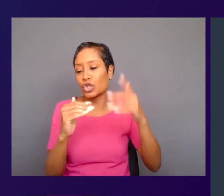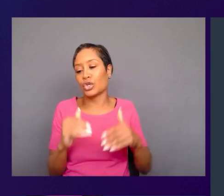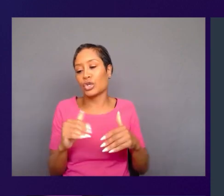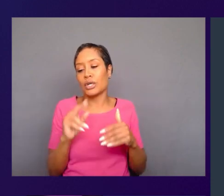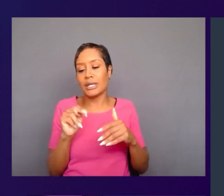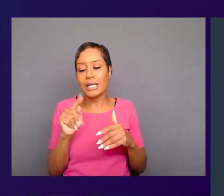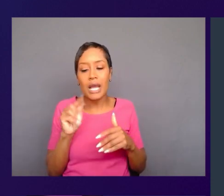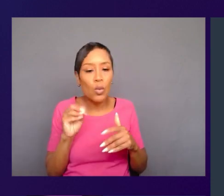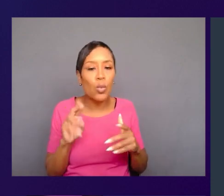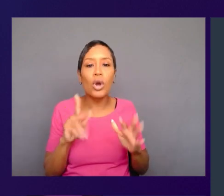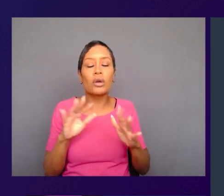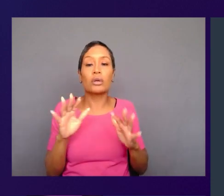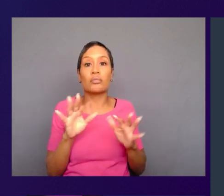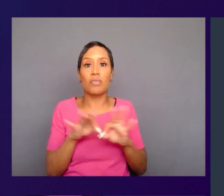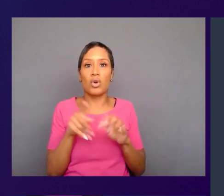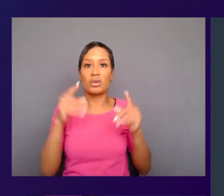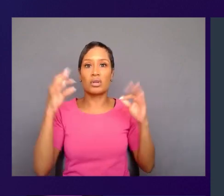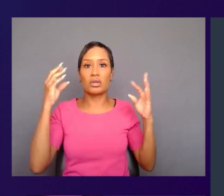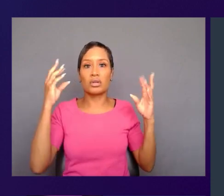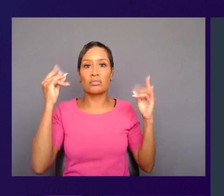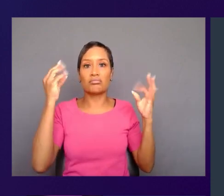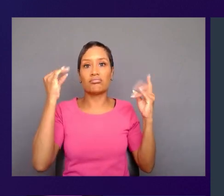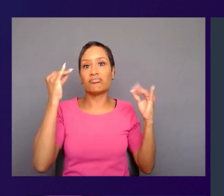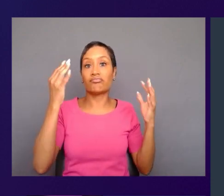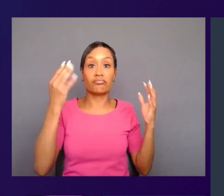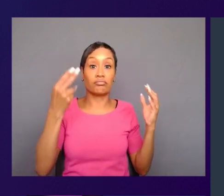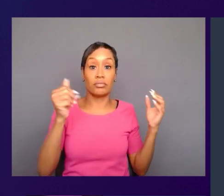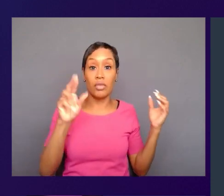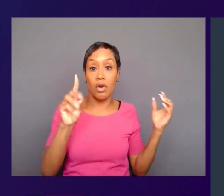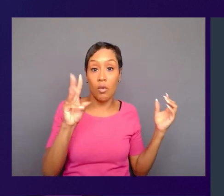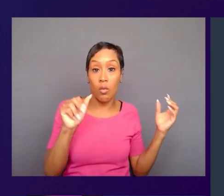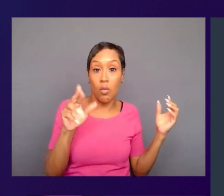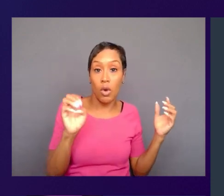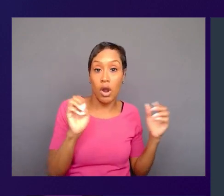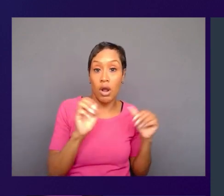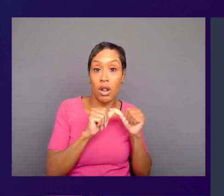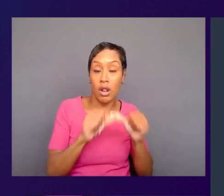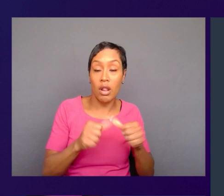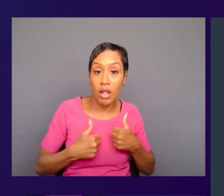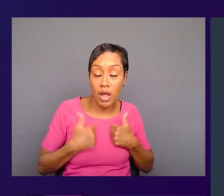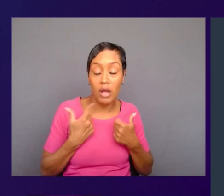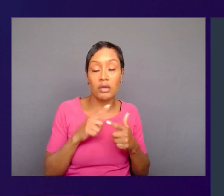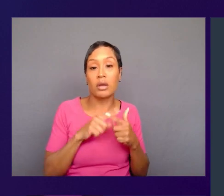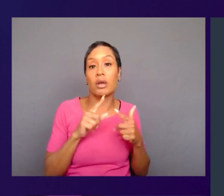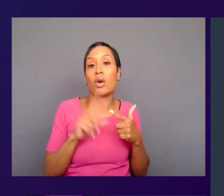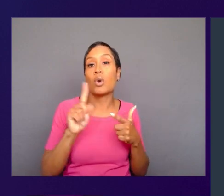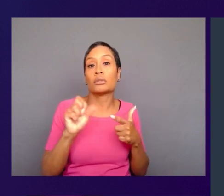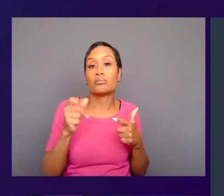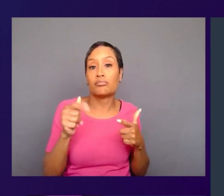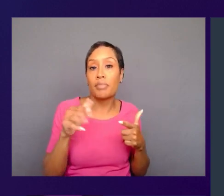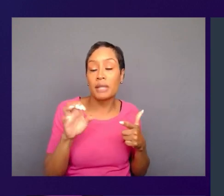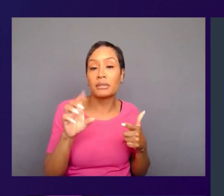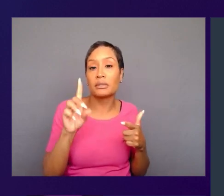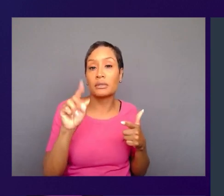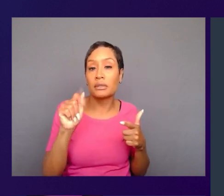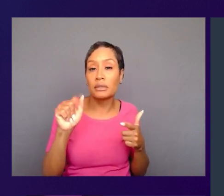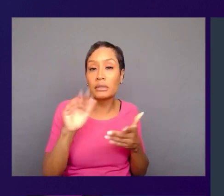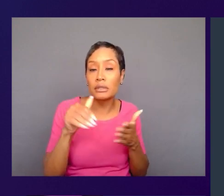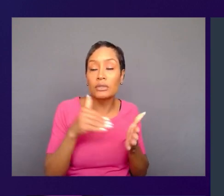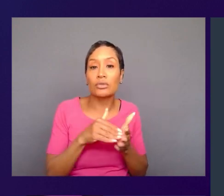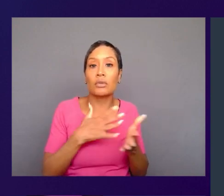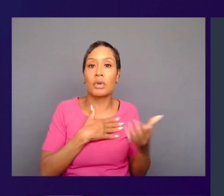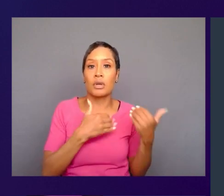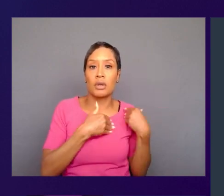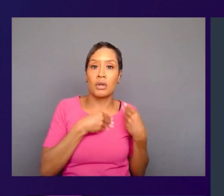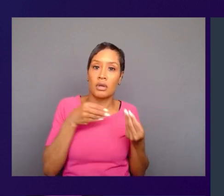This means you're going to need to be thinking through things like hardware lifecycle, data center space constraints, and the financial impact of carrying that space,